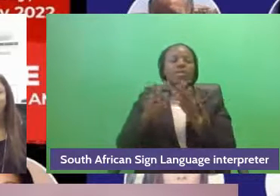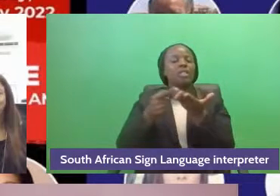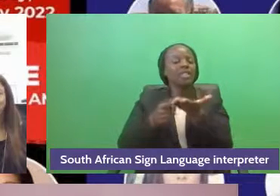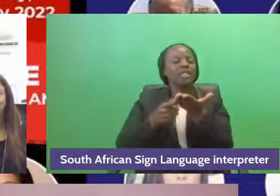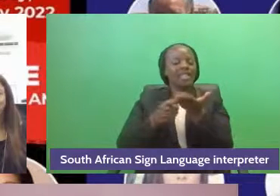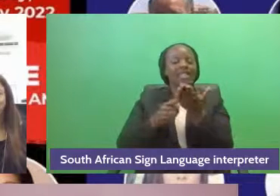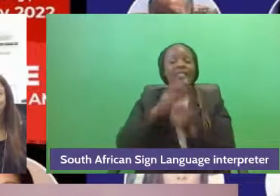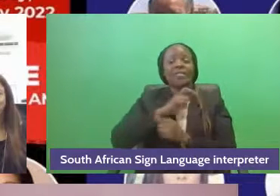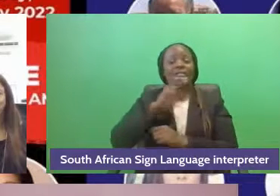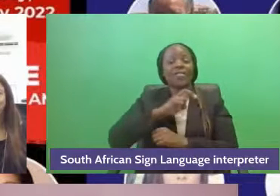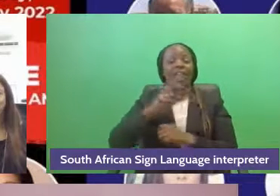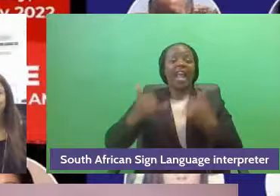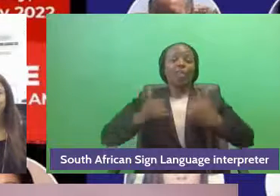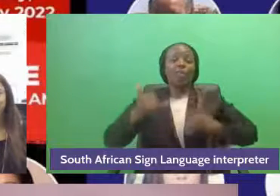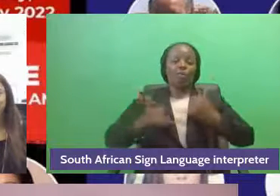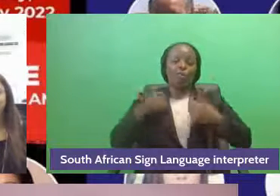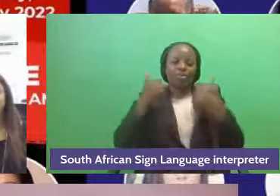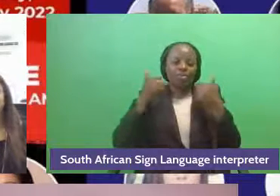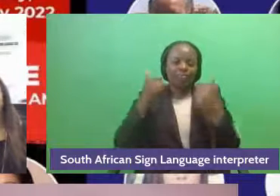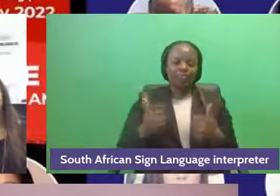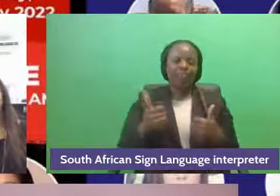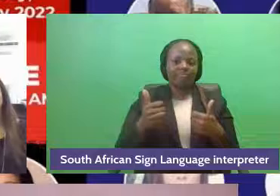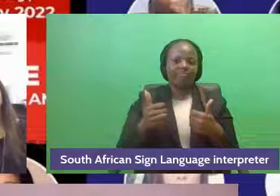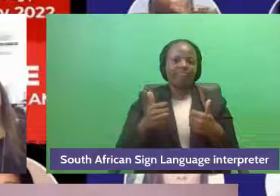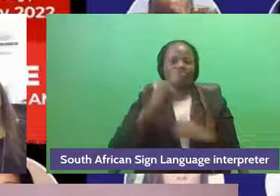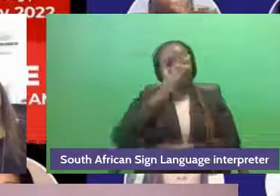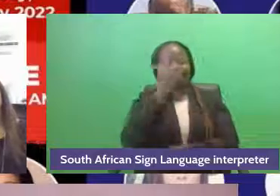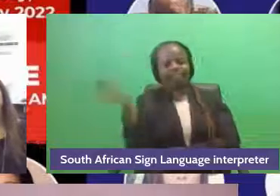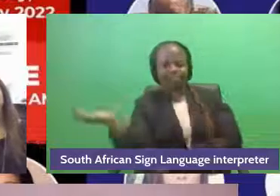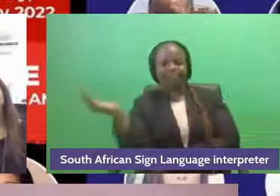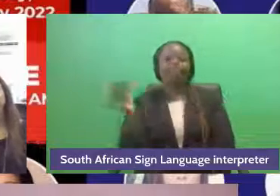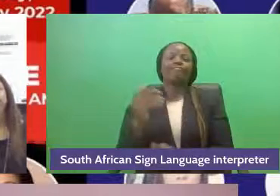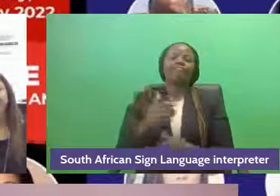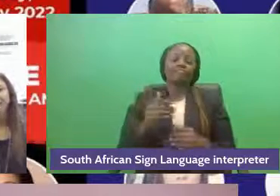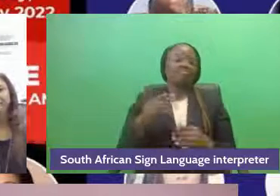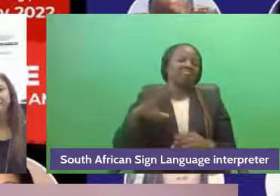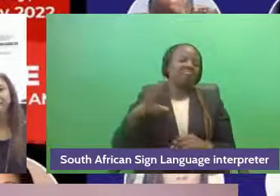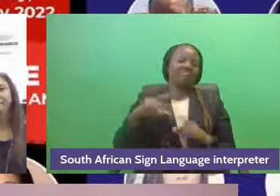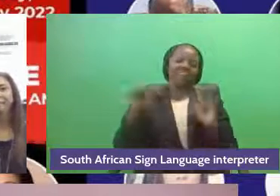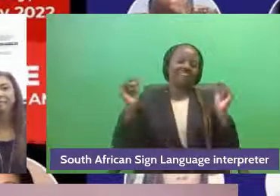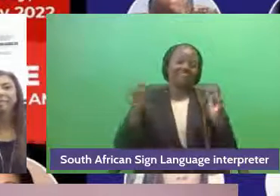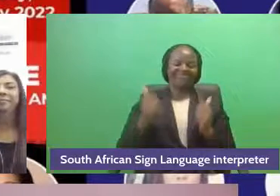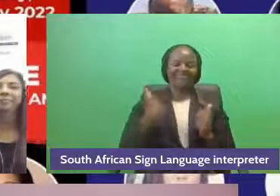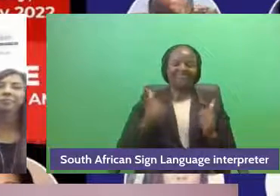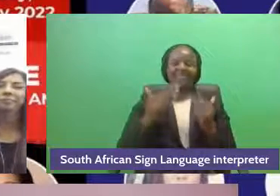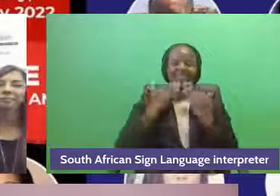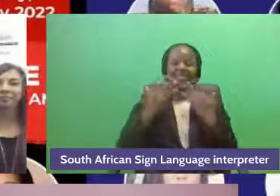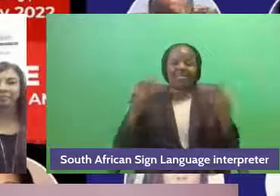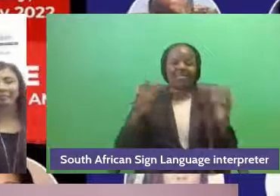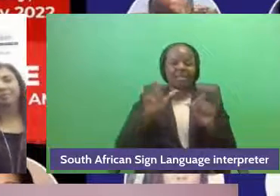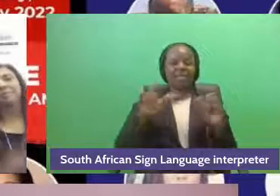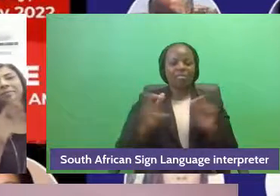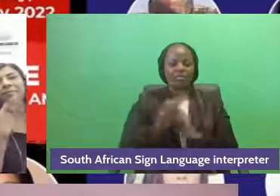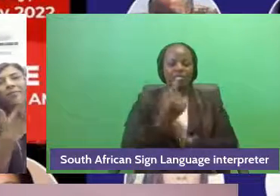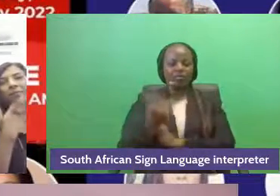Friday further, and and I think that's all from us. Thank you so much, everyone.